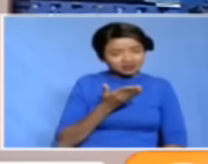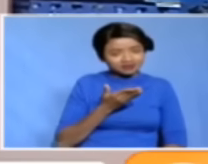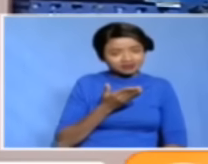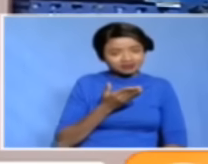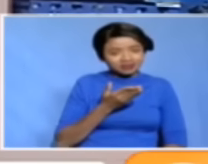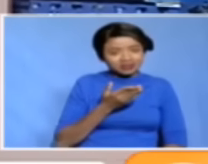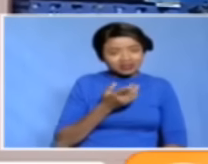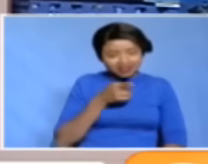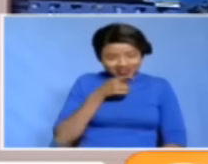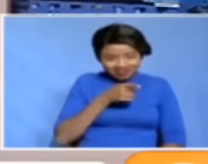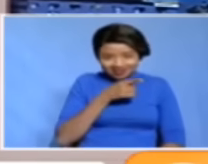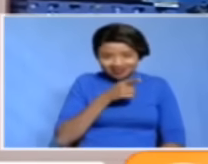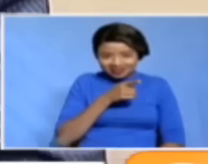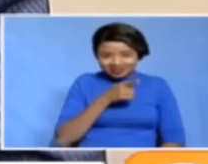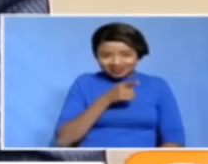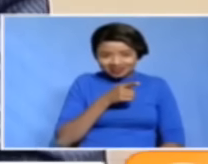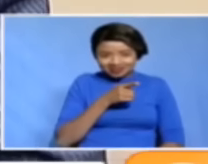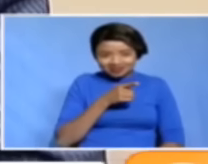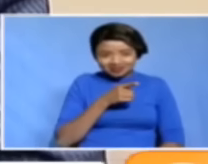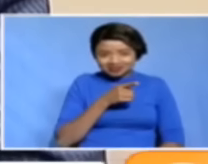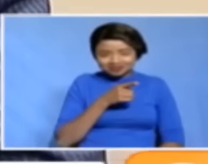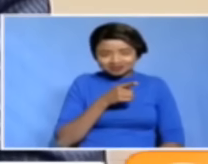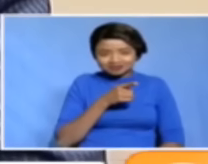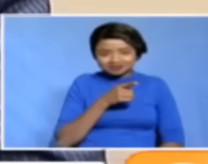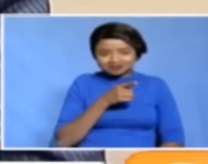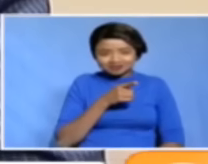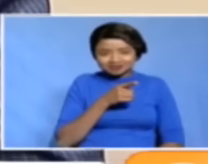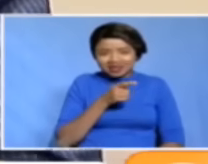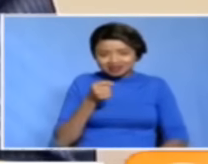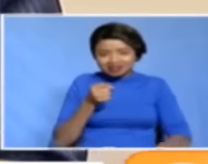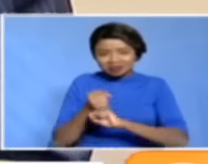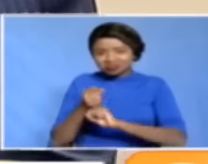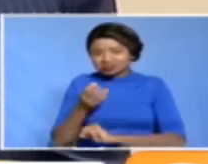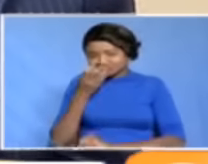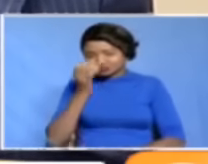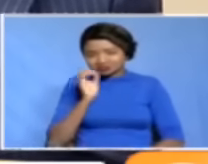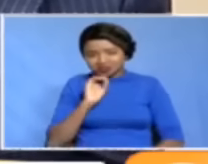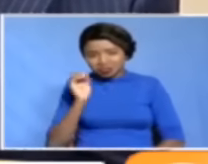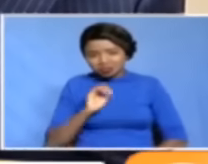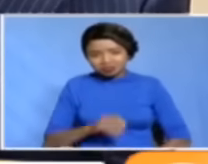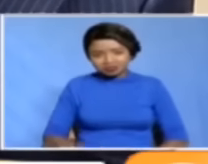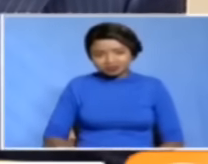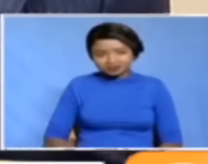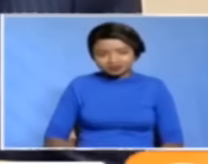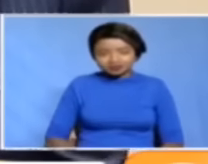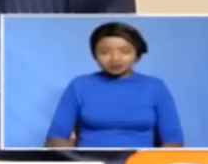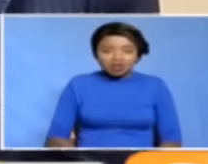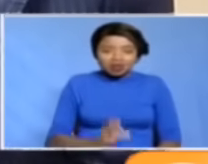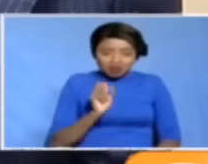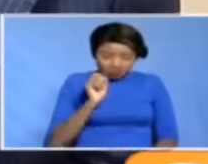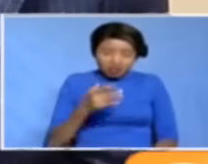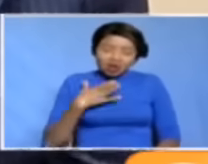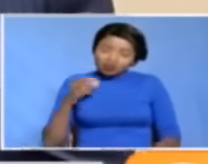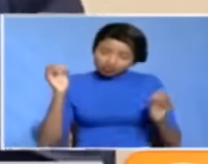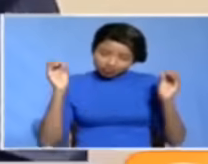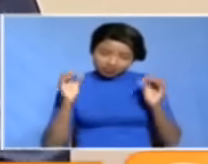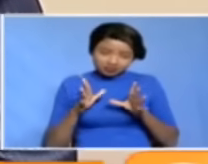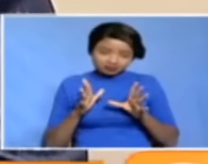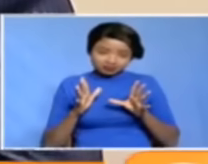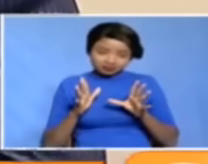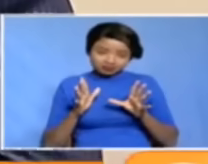this sidelines the deputy president. How do you respond to this? Hussein, and this is why I want to make it very, very clear